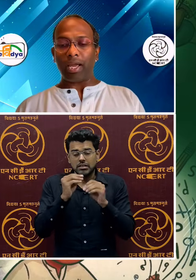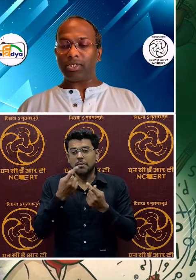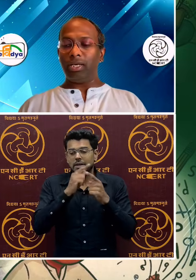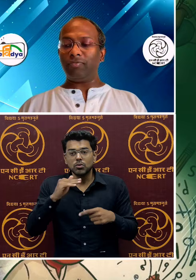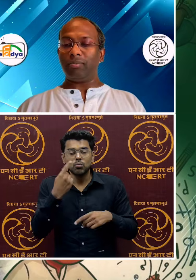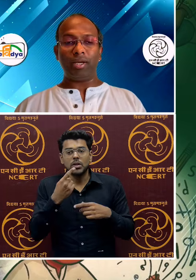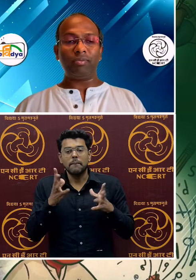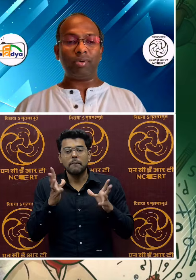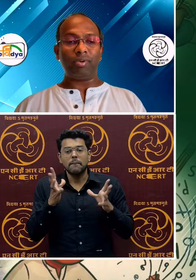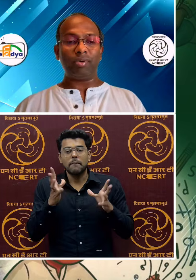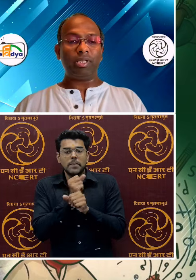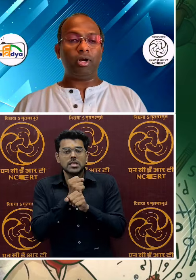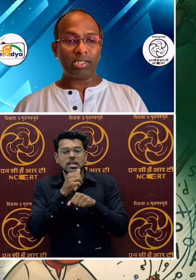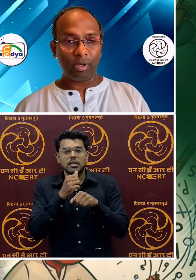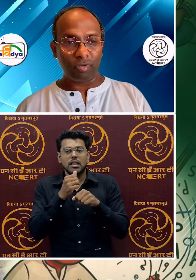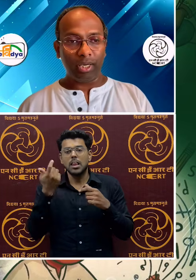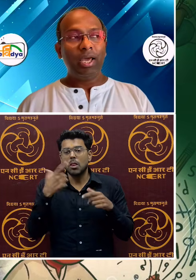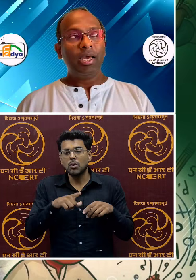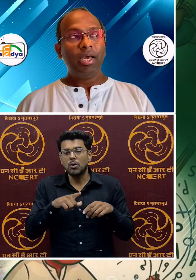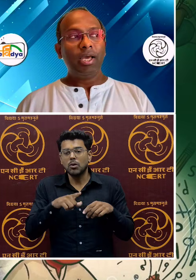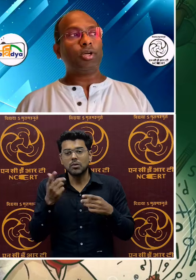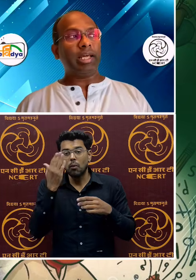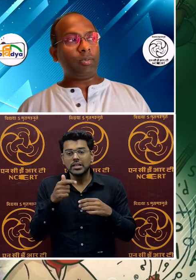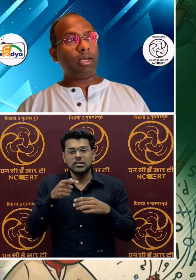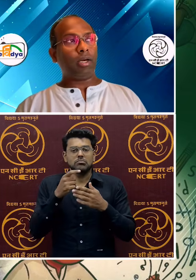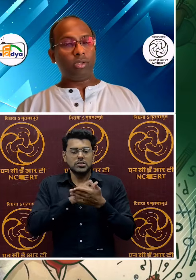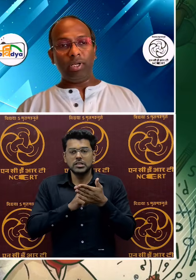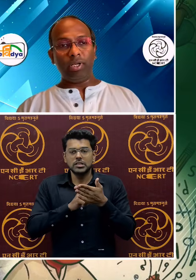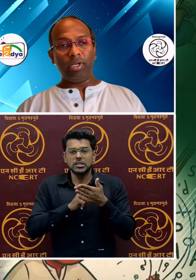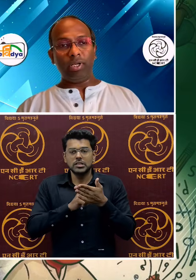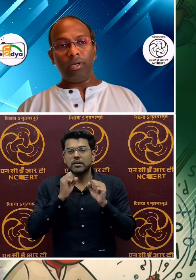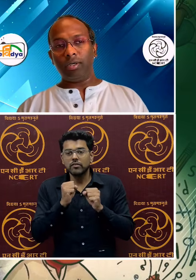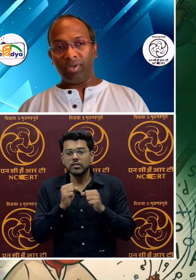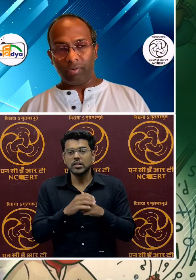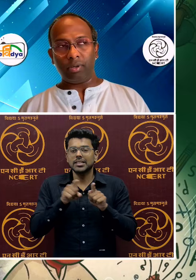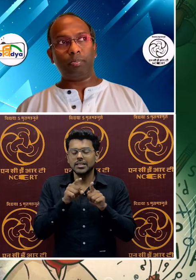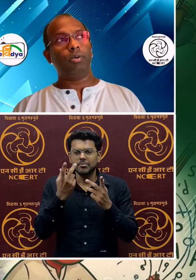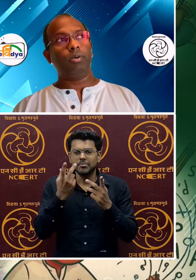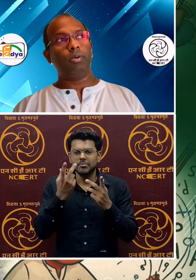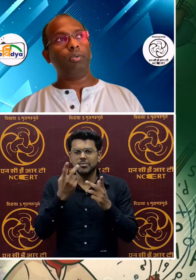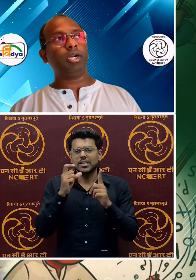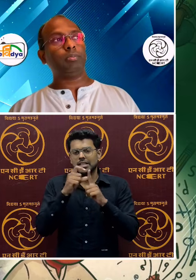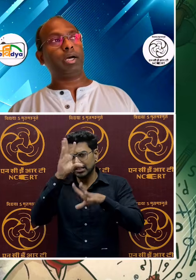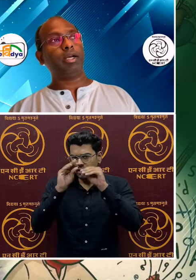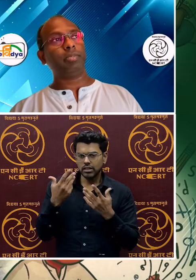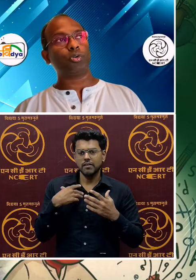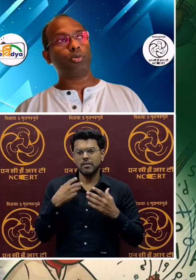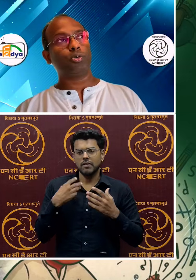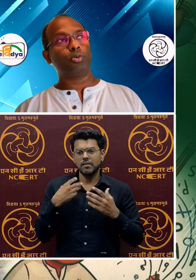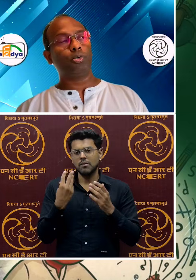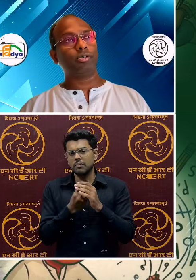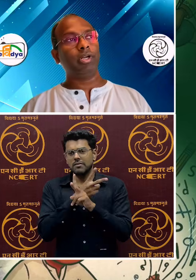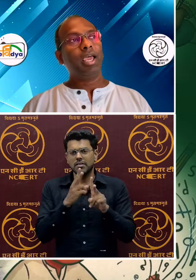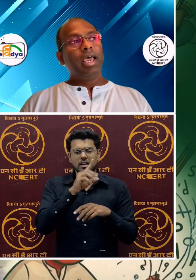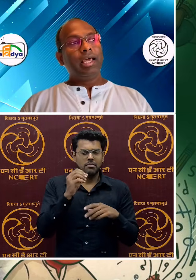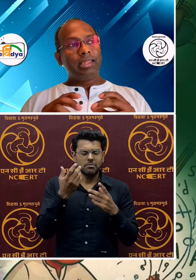are actually left behind when they're not actually performing. So that way, through D-Learners, we have working 100 plus